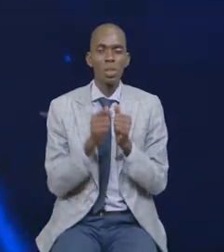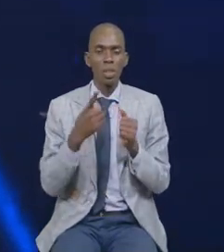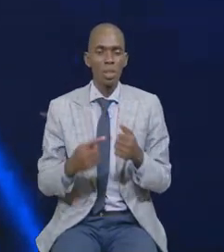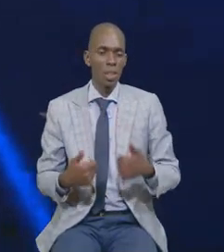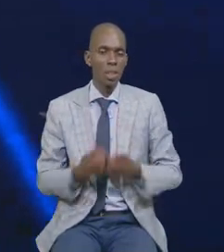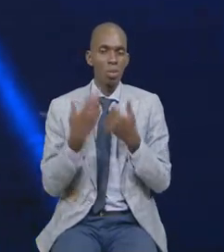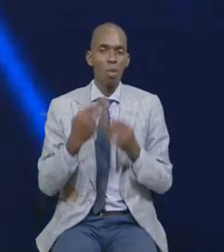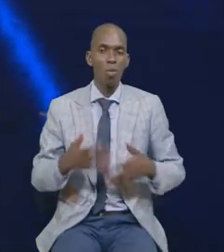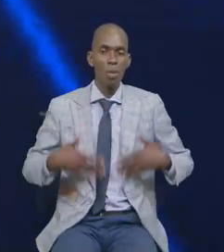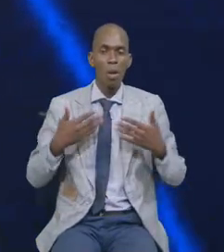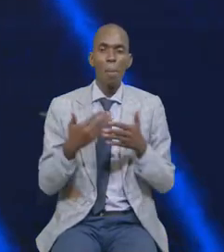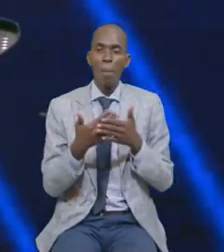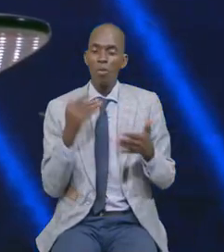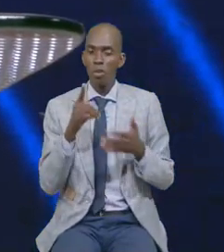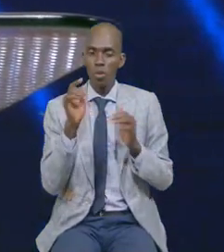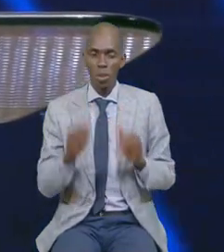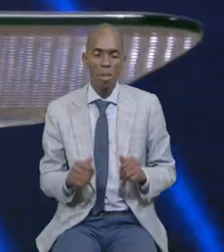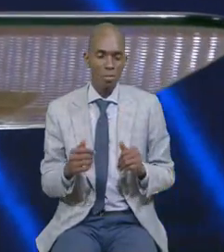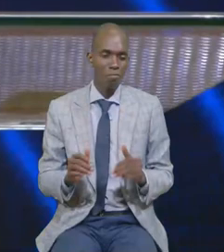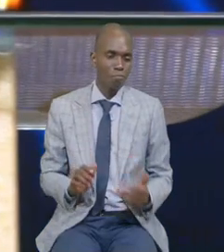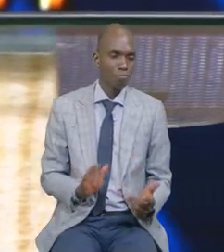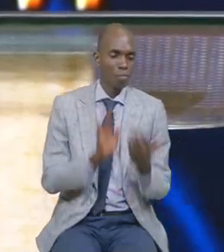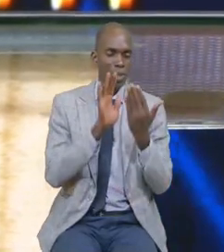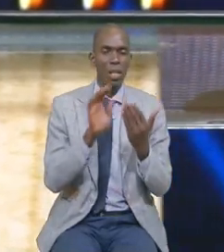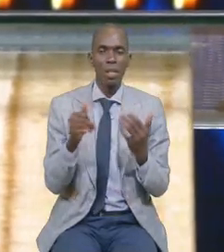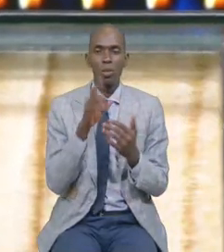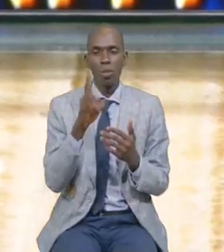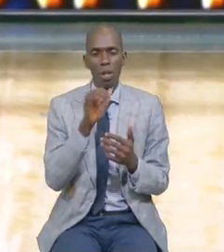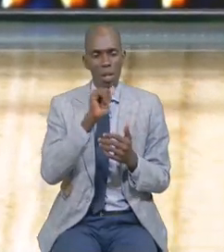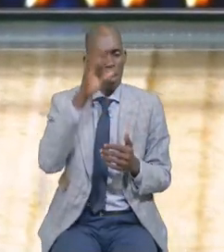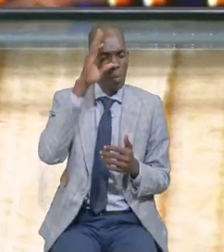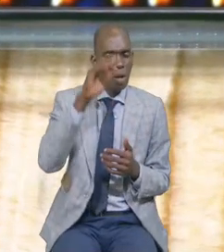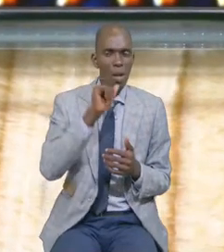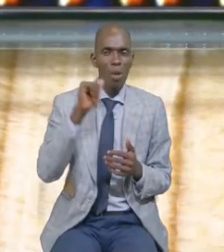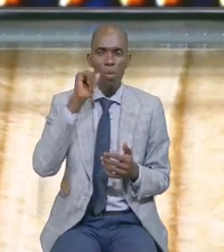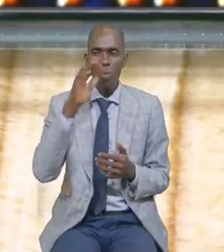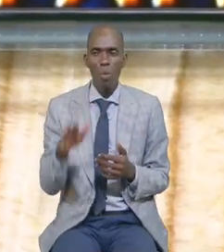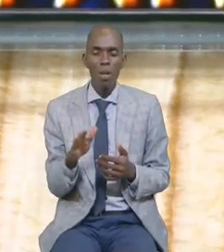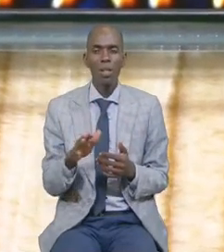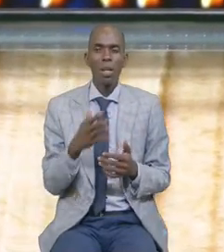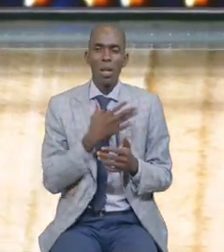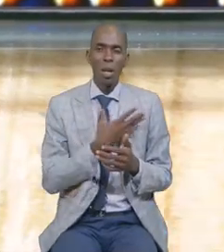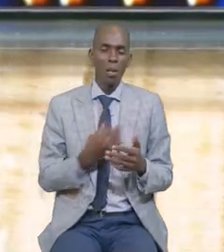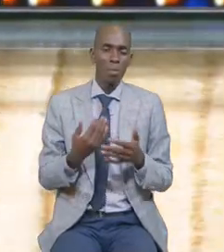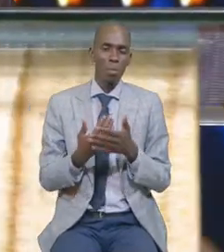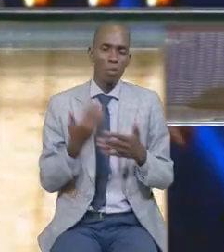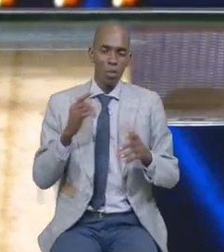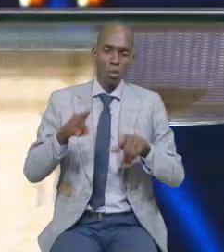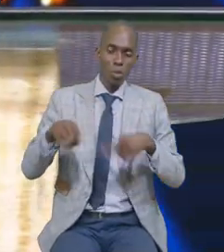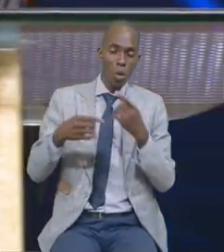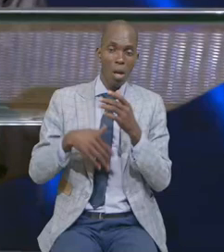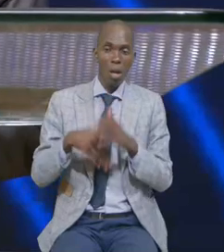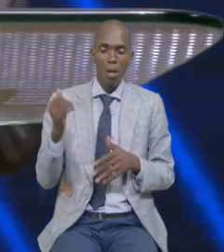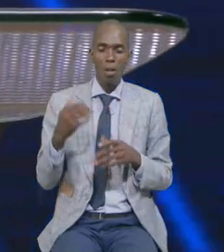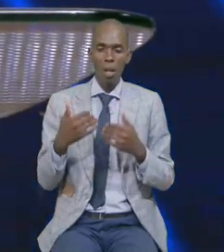you face anyone, a man, a woman, in life, before you go out, settle in your